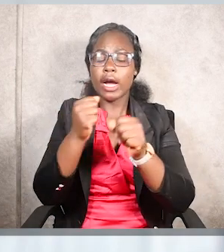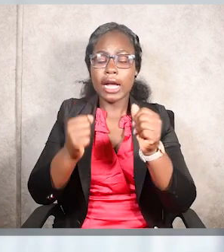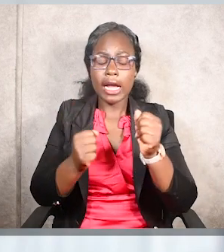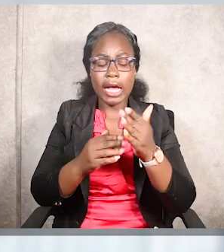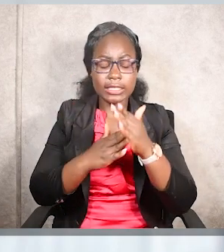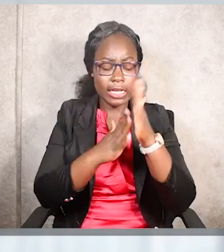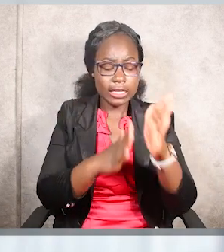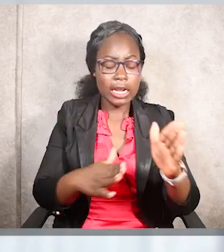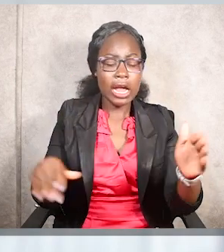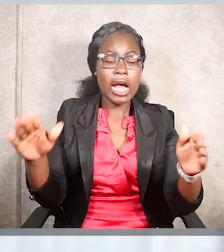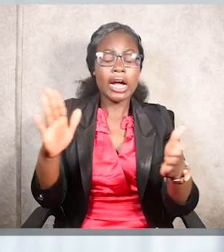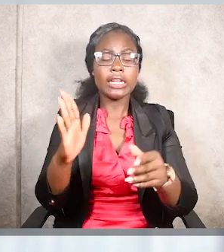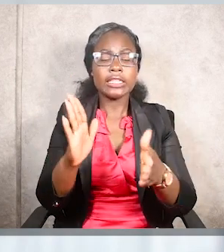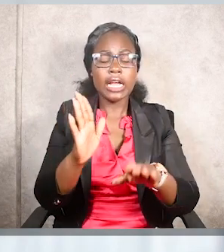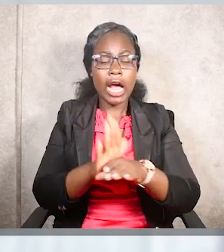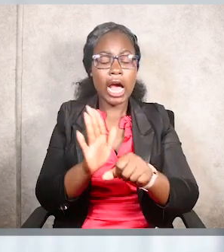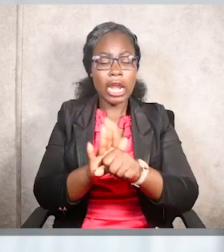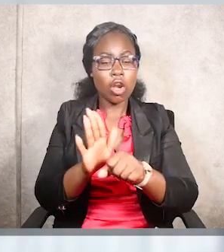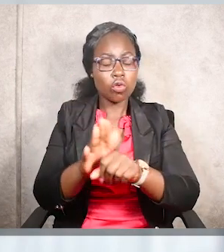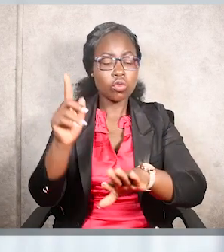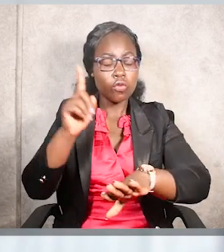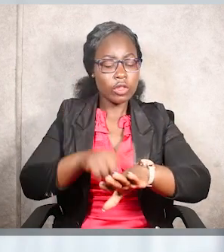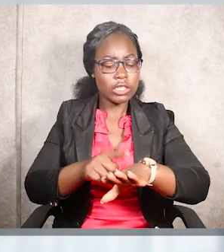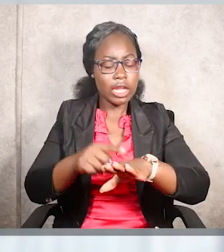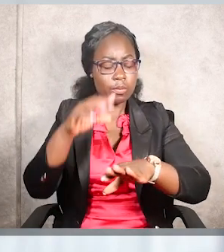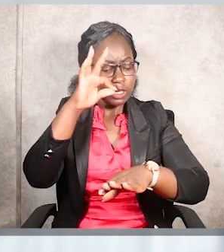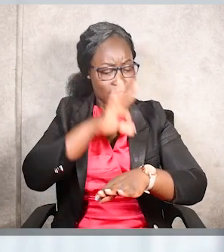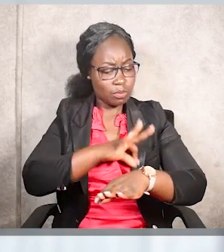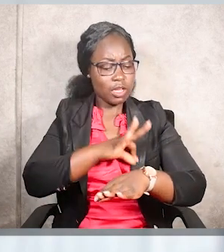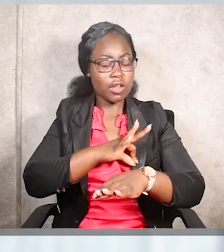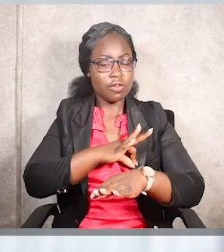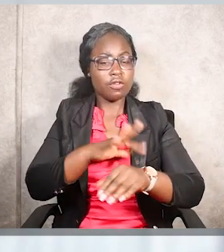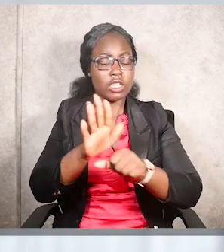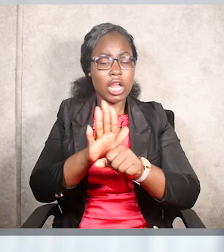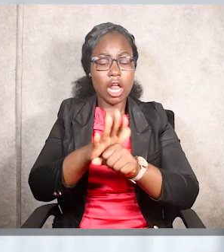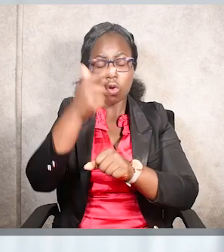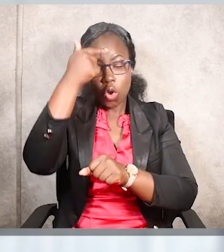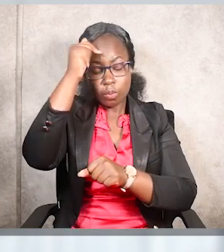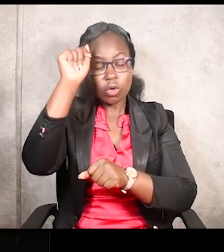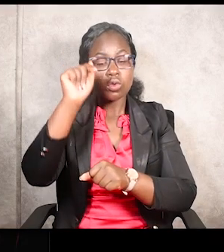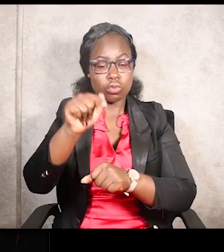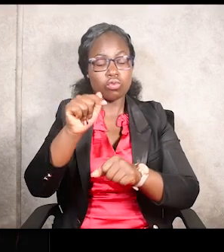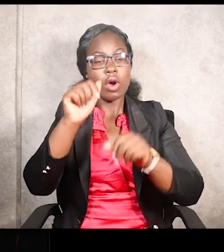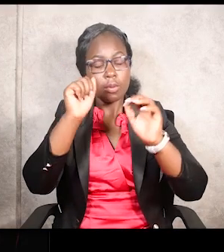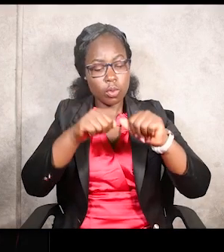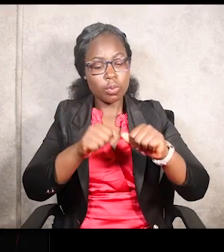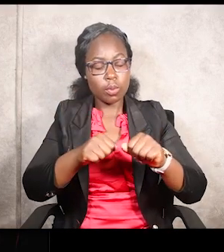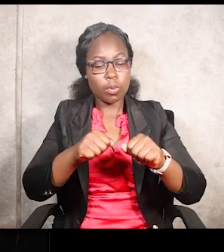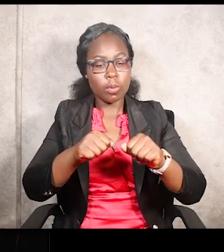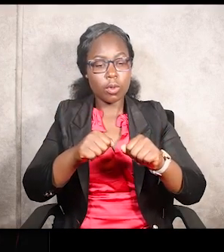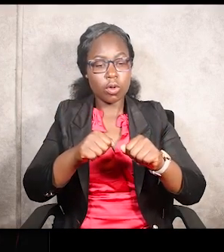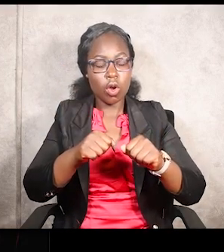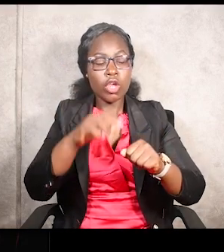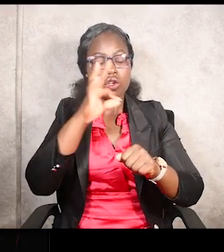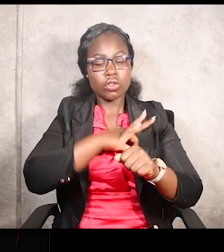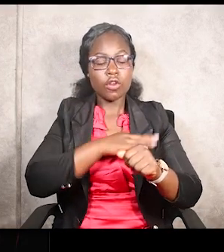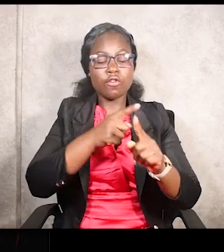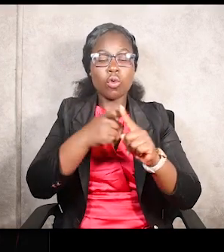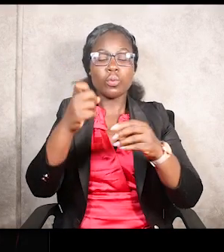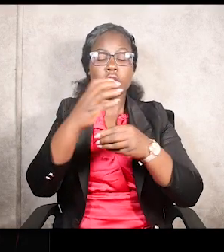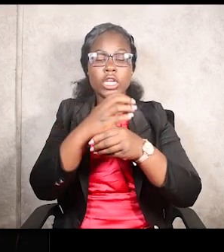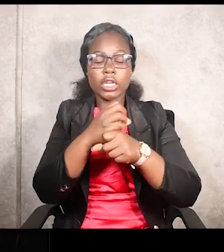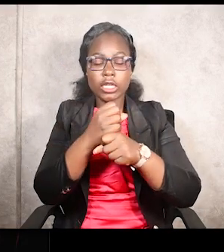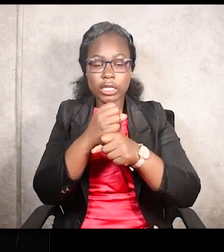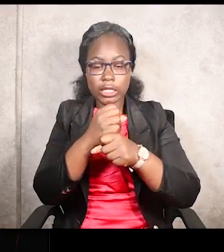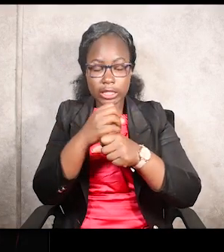many times it yields more benefits because then you're able to gain from the creativity and innovation